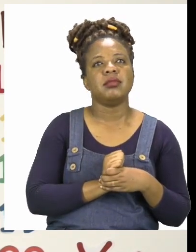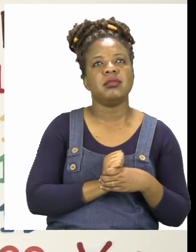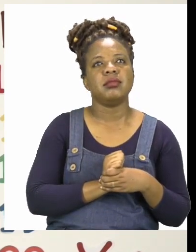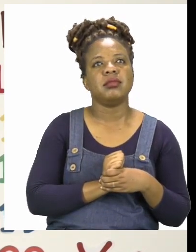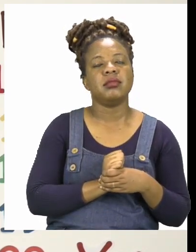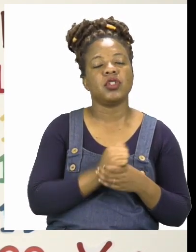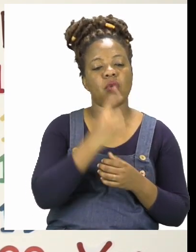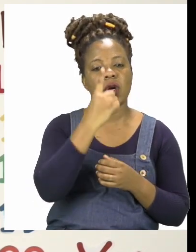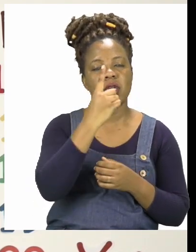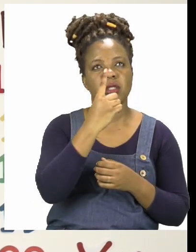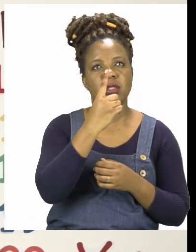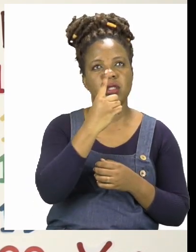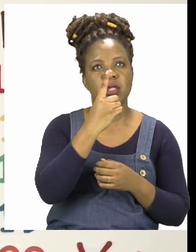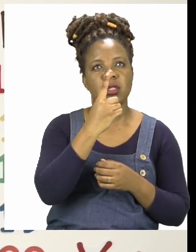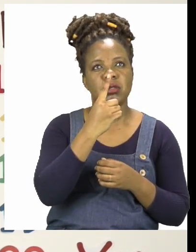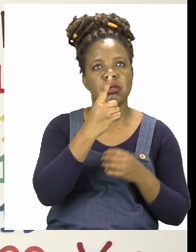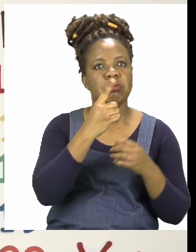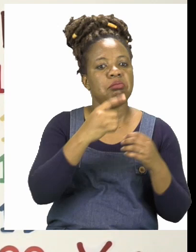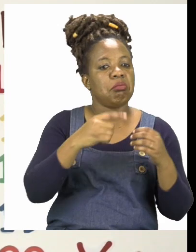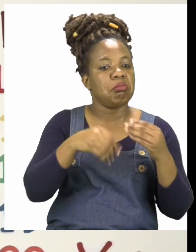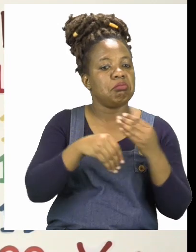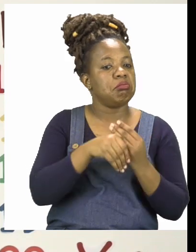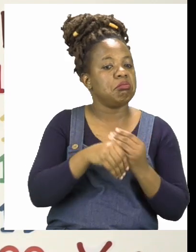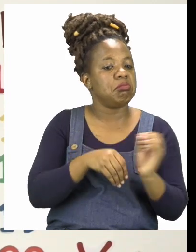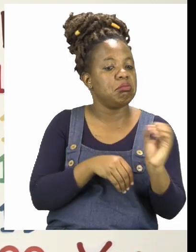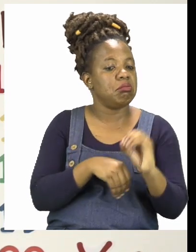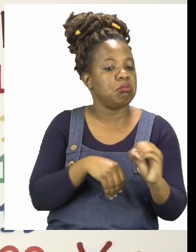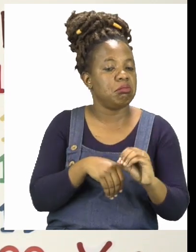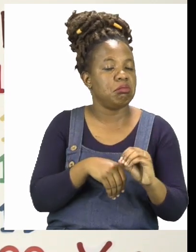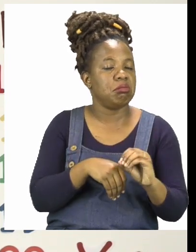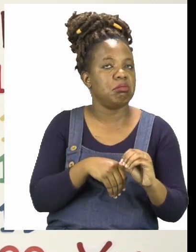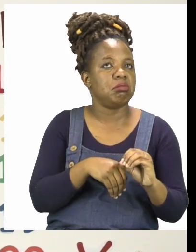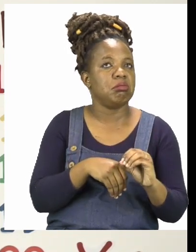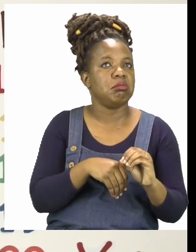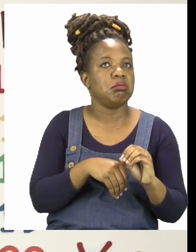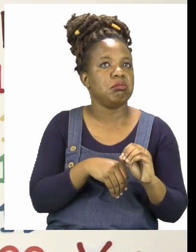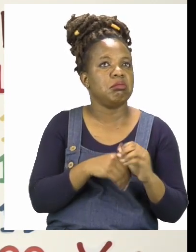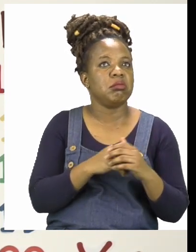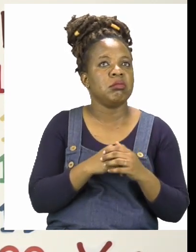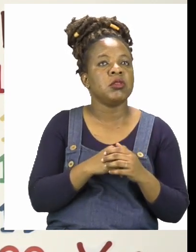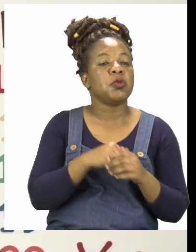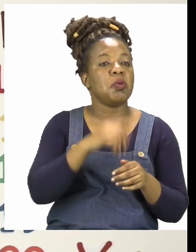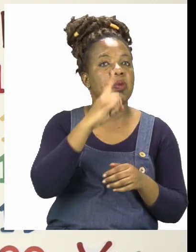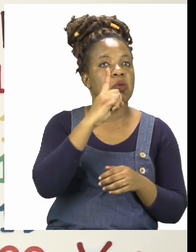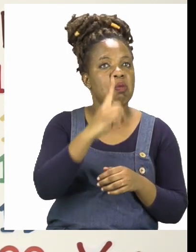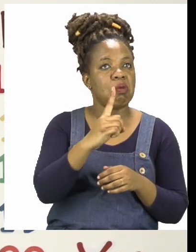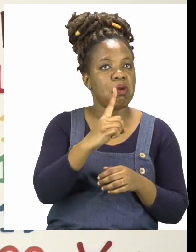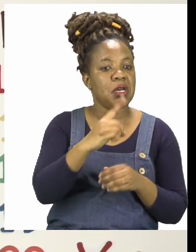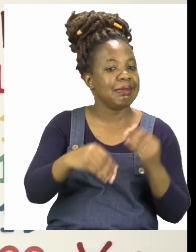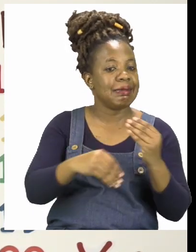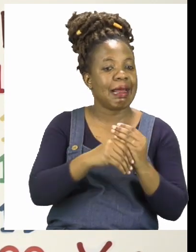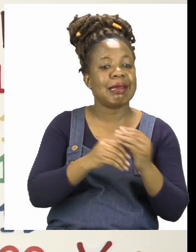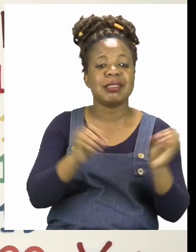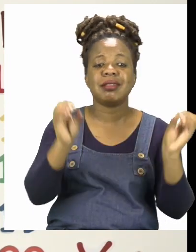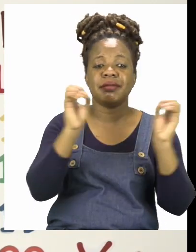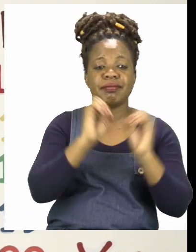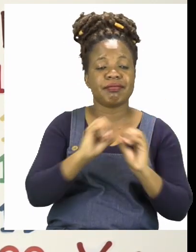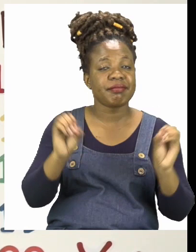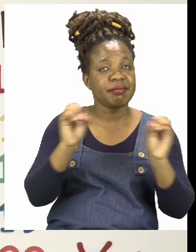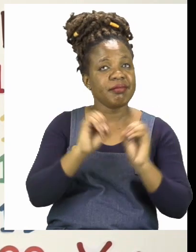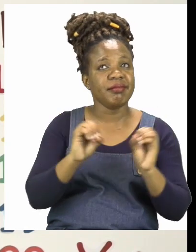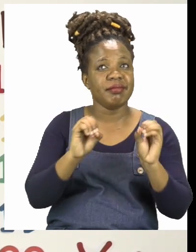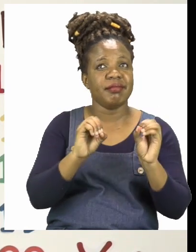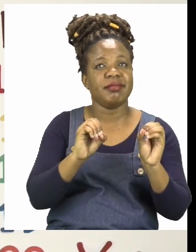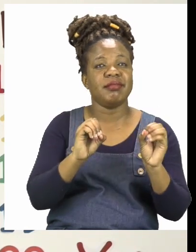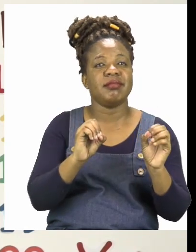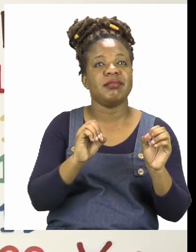have 1 plus nothing. So if I have 1 and I don't add anything to that 1,